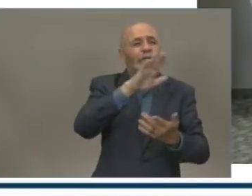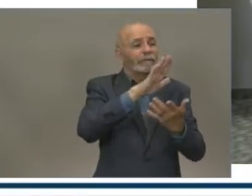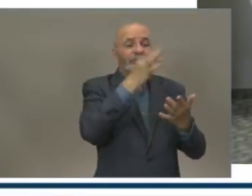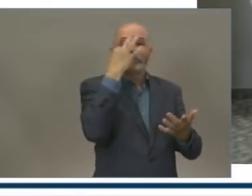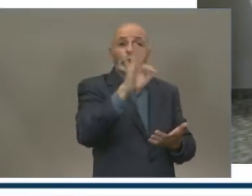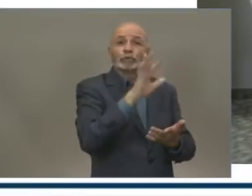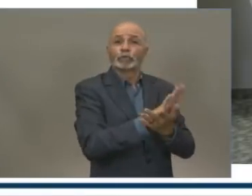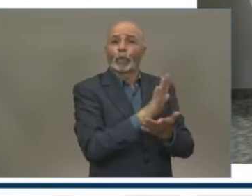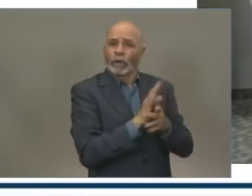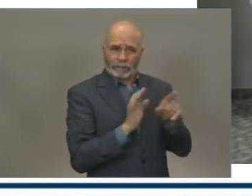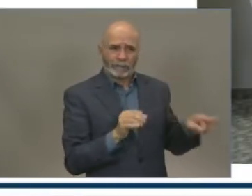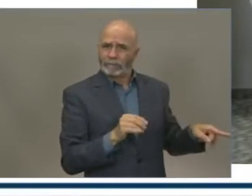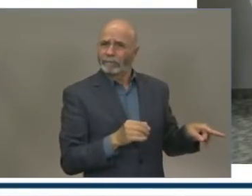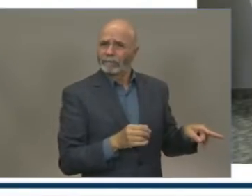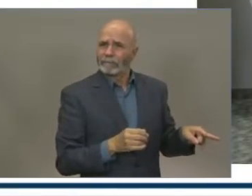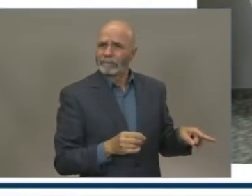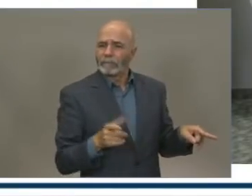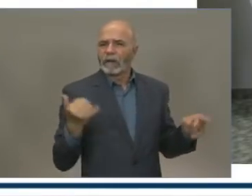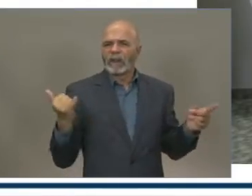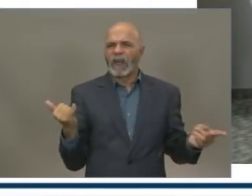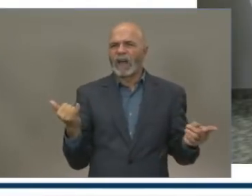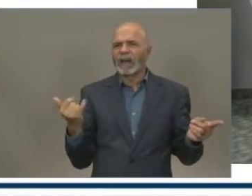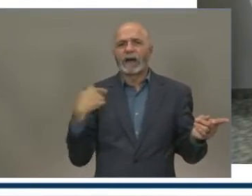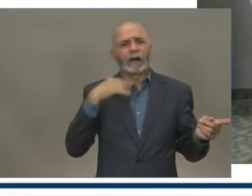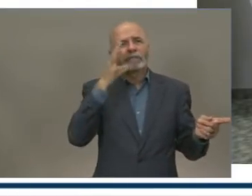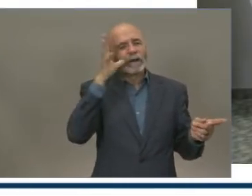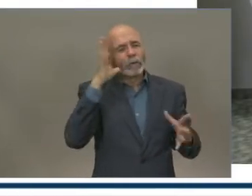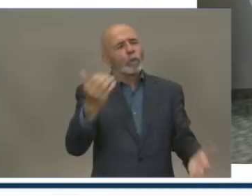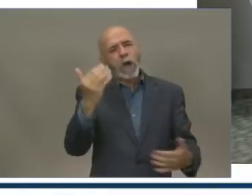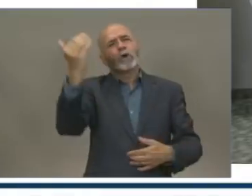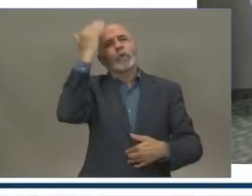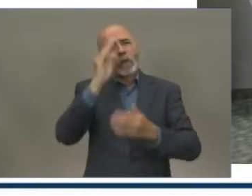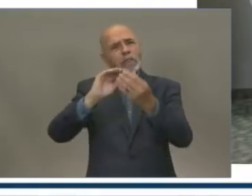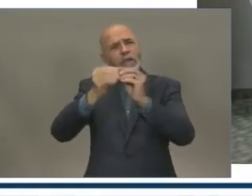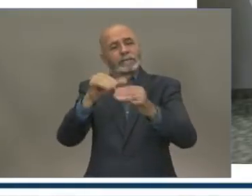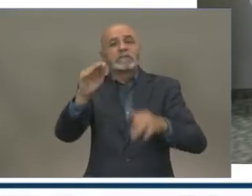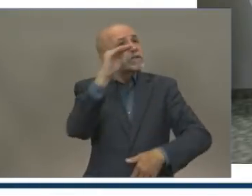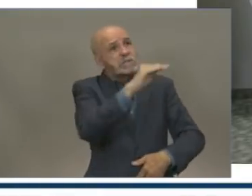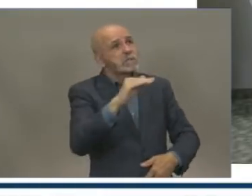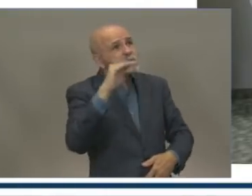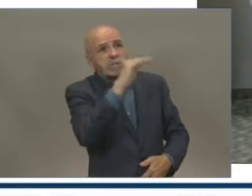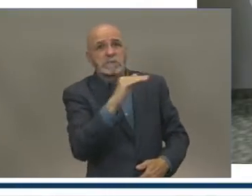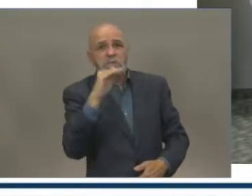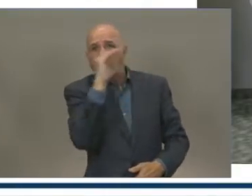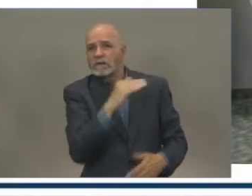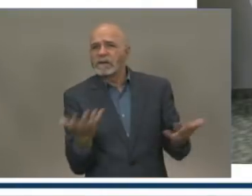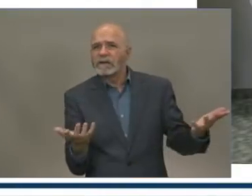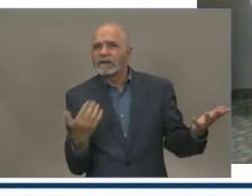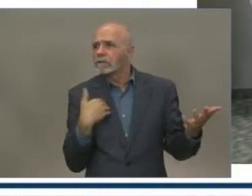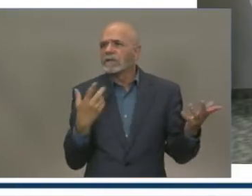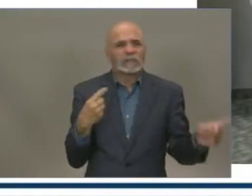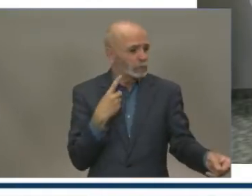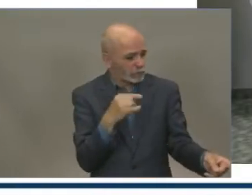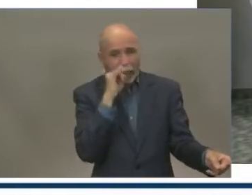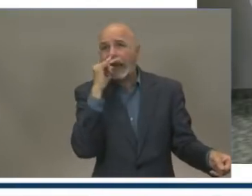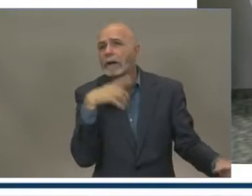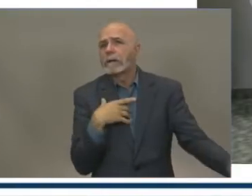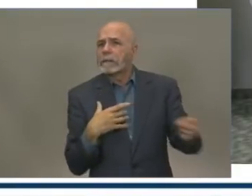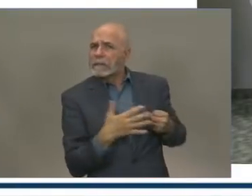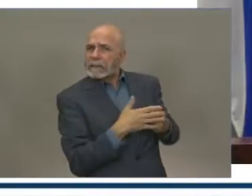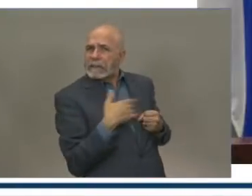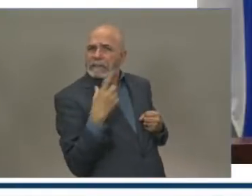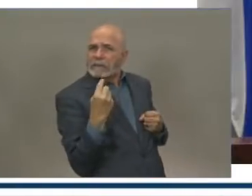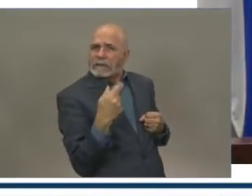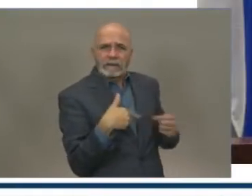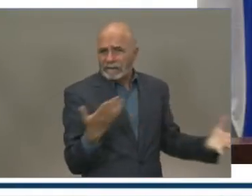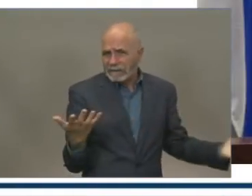transmission. Parents are asking for that information. They're not getting it. They can't make decisions about their kids, so why not? So we continue to work.